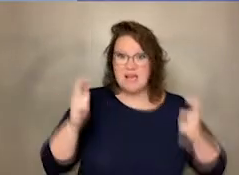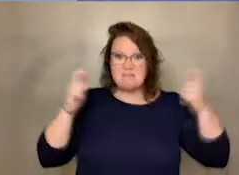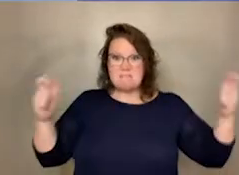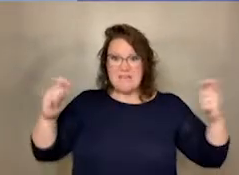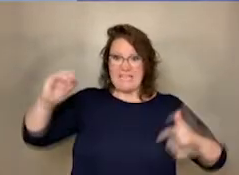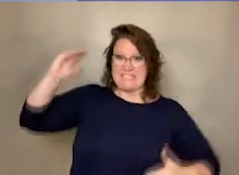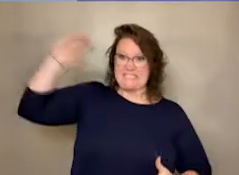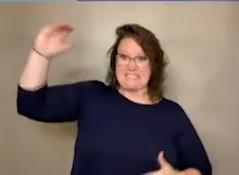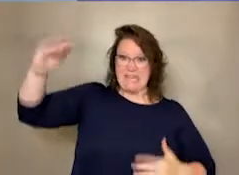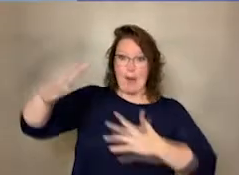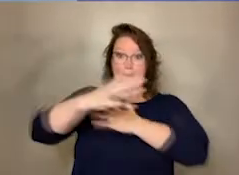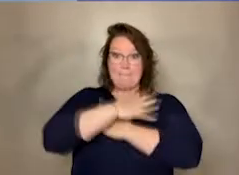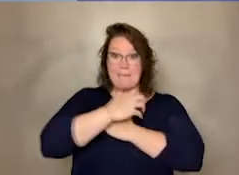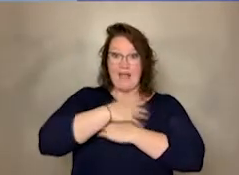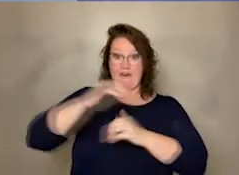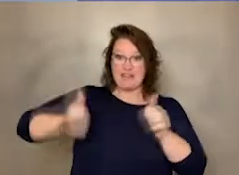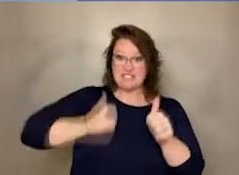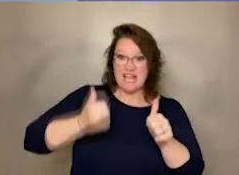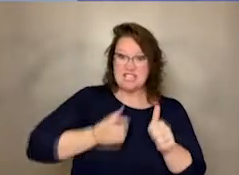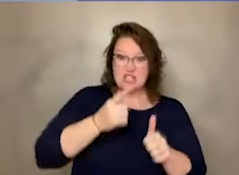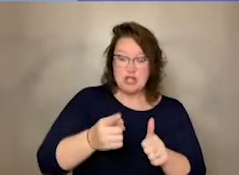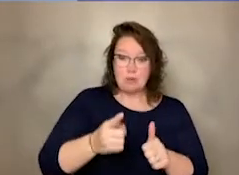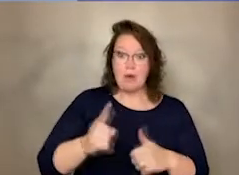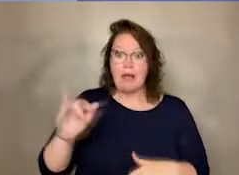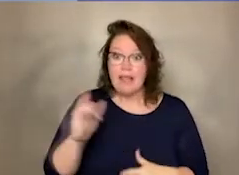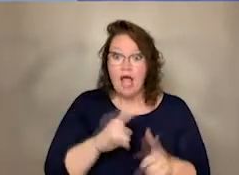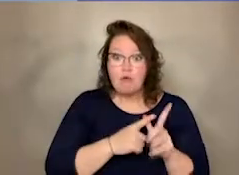you. That's more like a run.